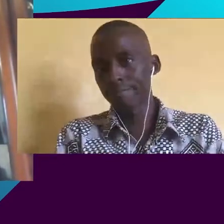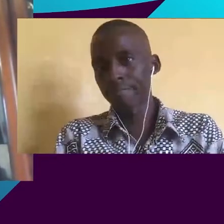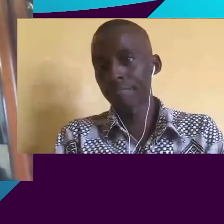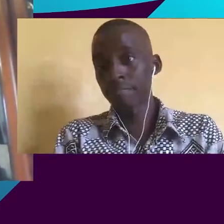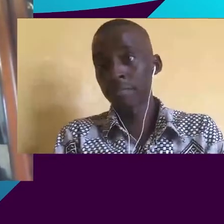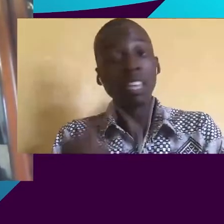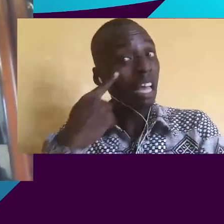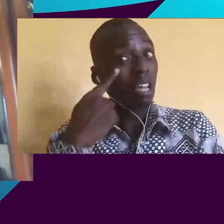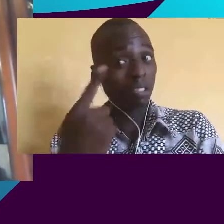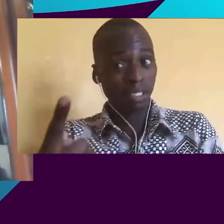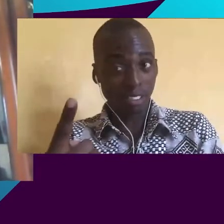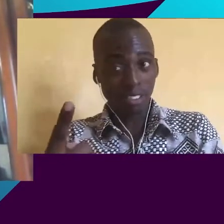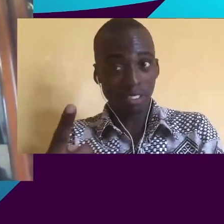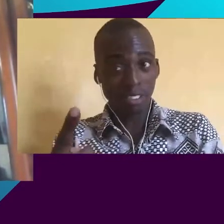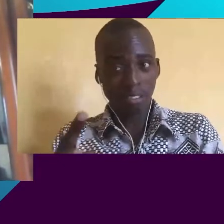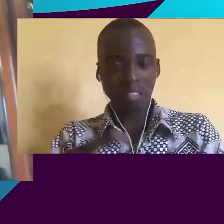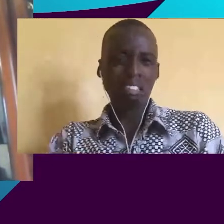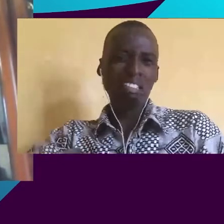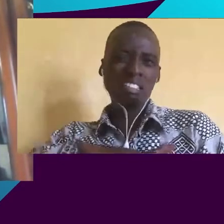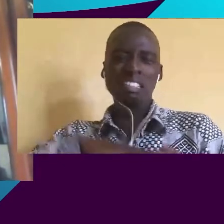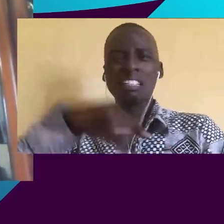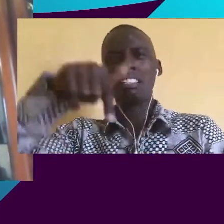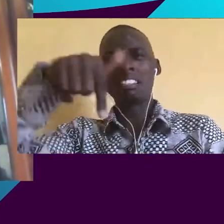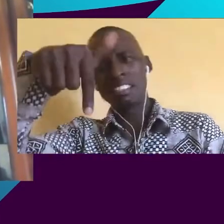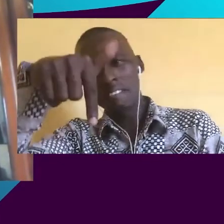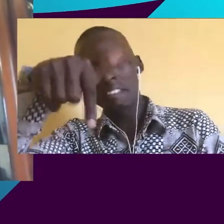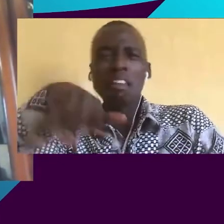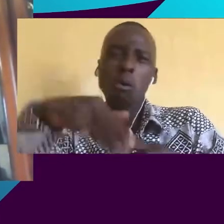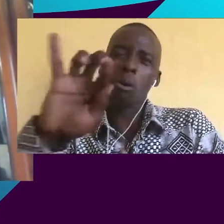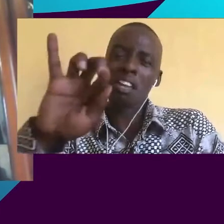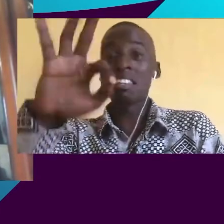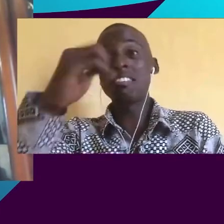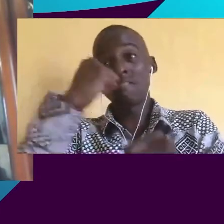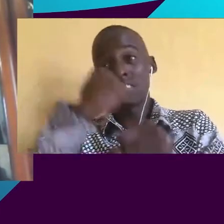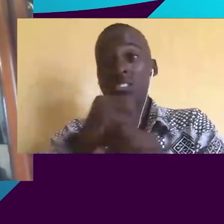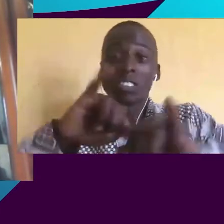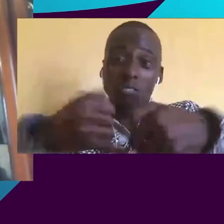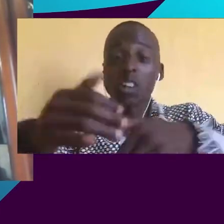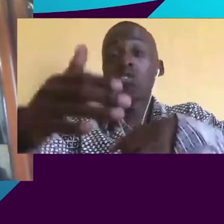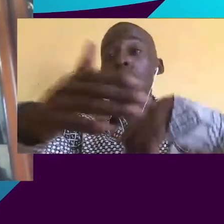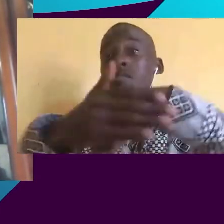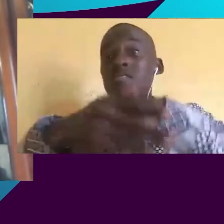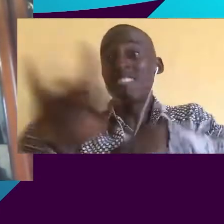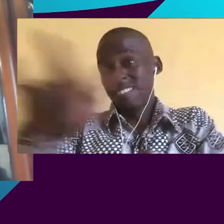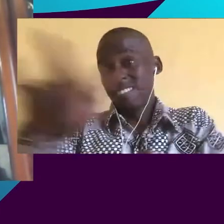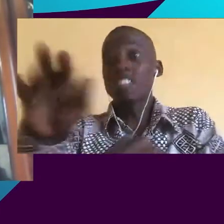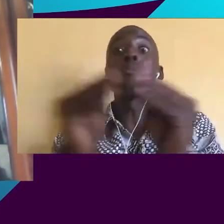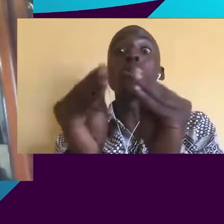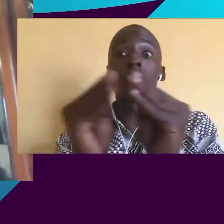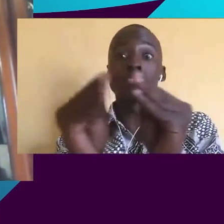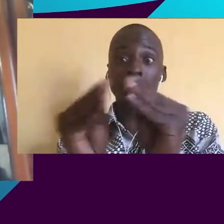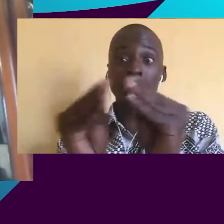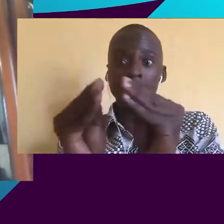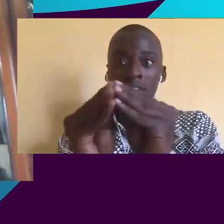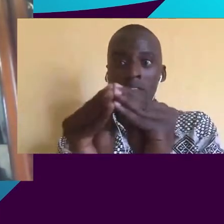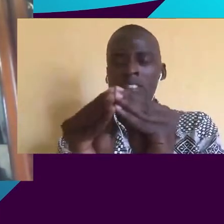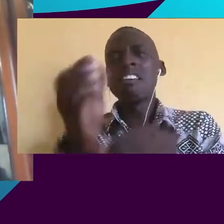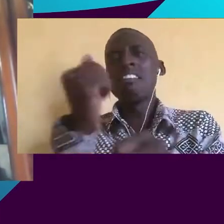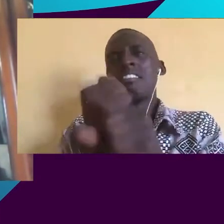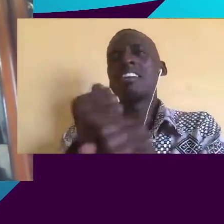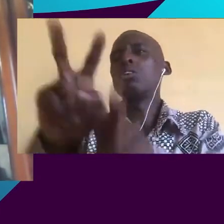the age 7, 8, even if the girls have already tried to play with the boys, they are stigmatized in a